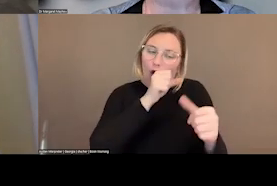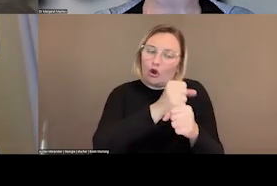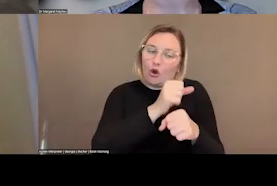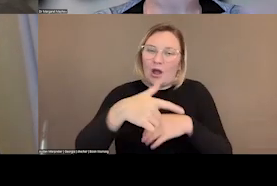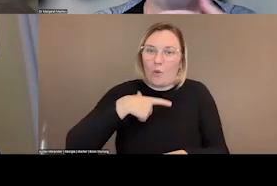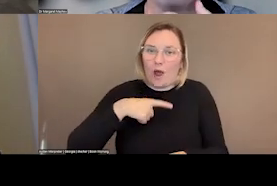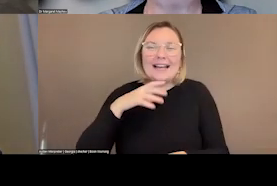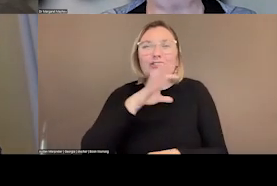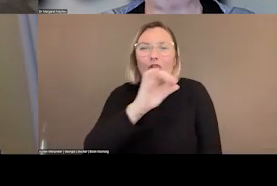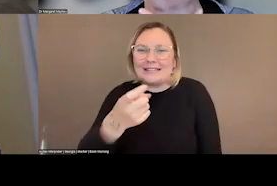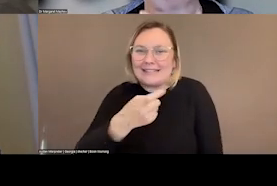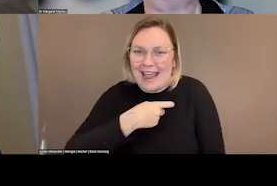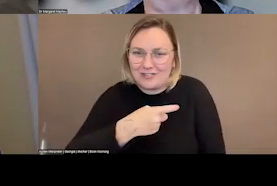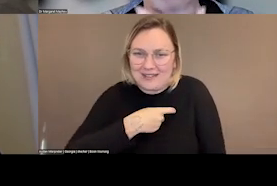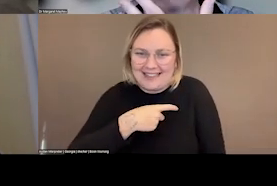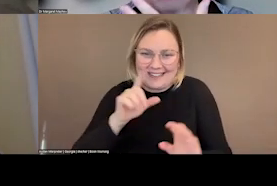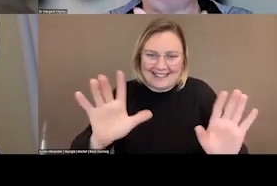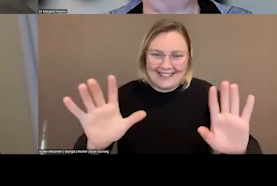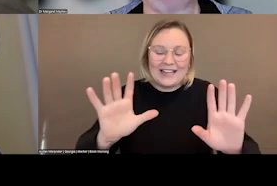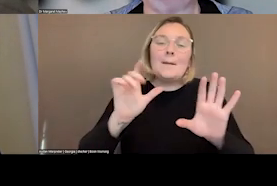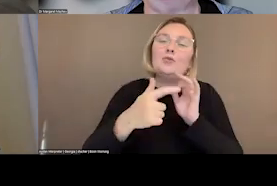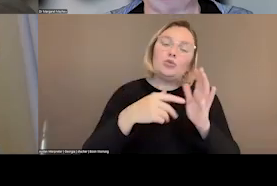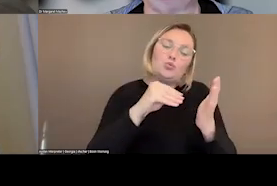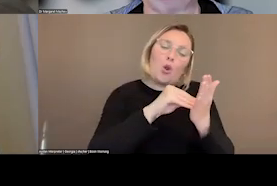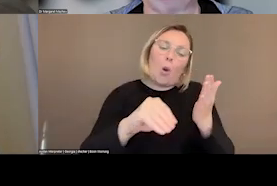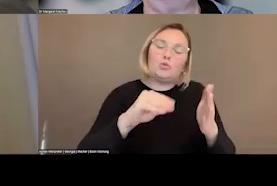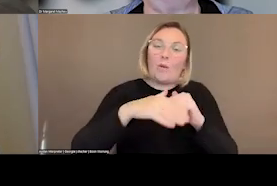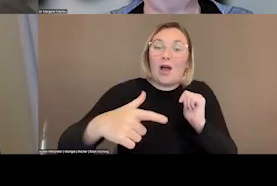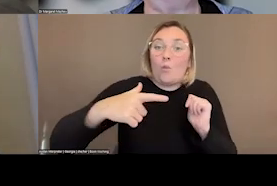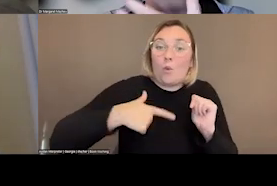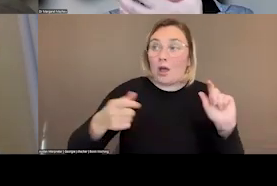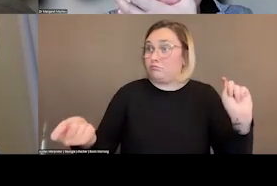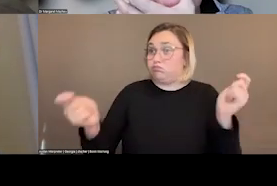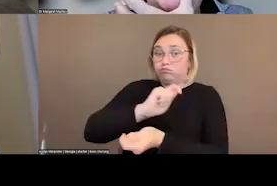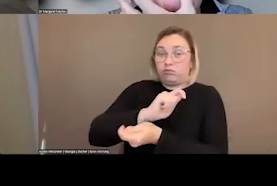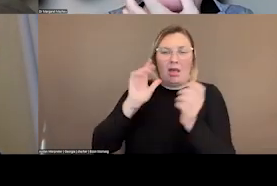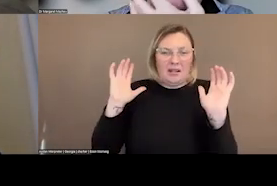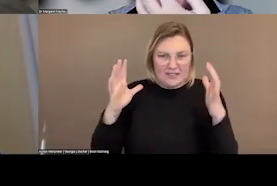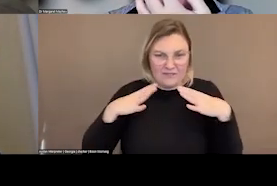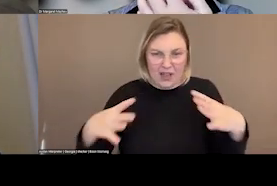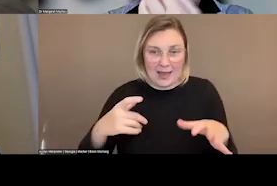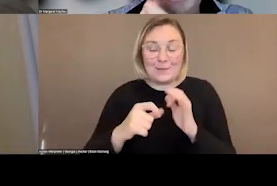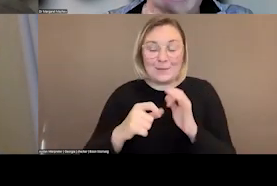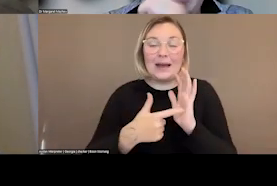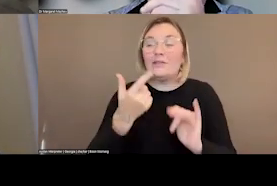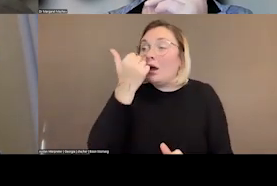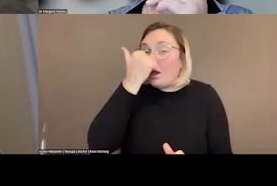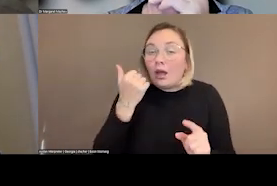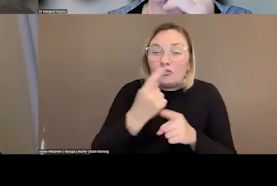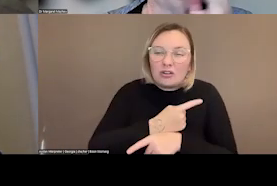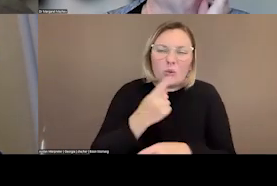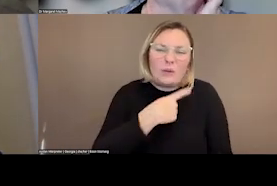scary. It's Yeah, not scary at all, but we just want to, note yeah, why. And as soon as we know why, that's totally fine. yeah. But if it's a small change, we expect as